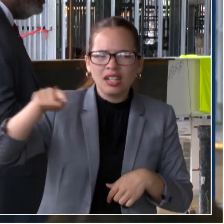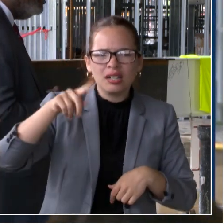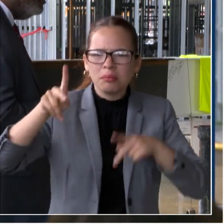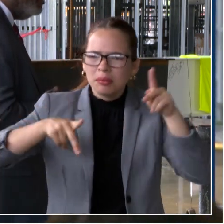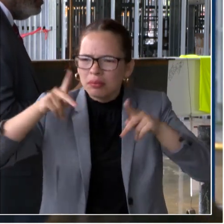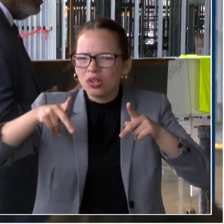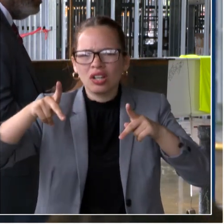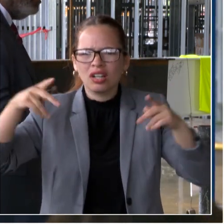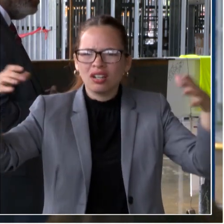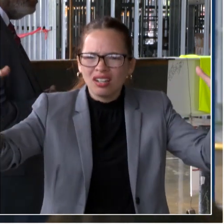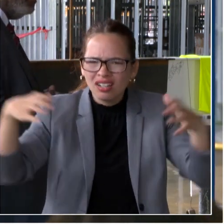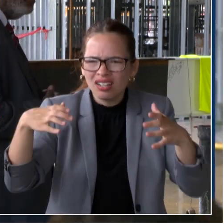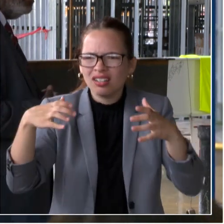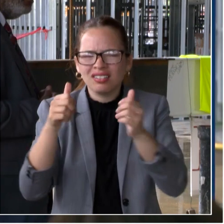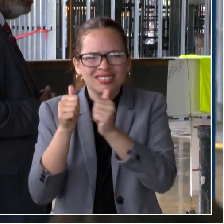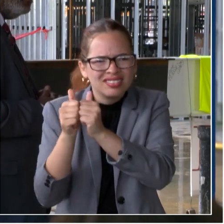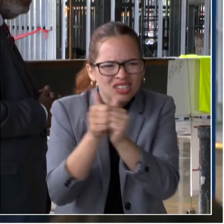happy.